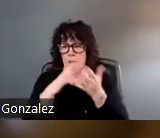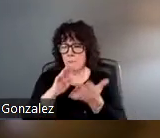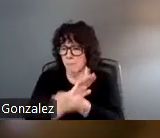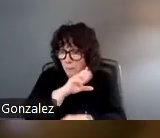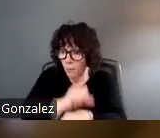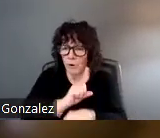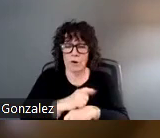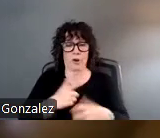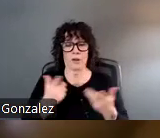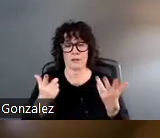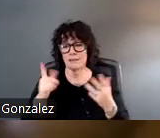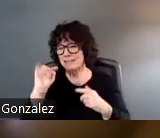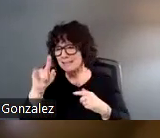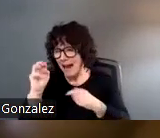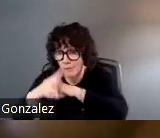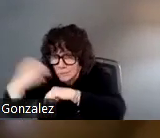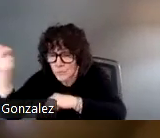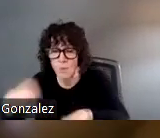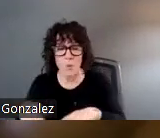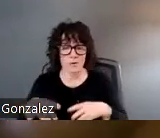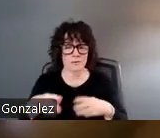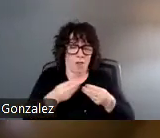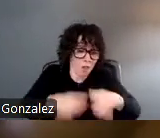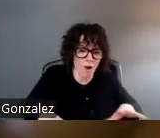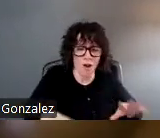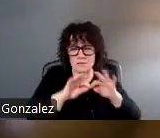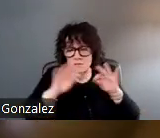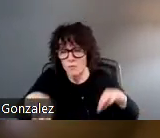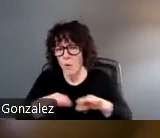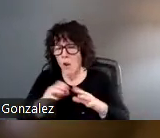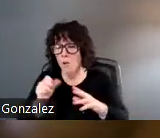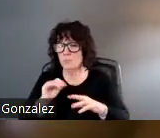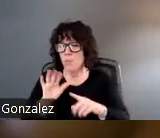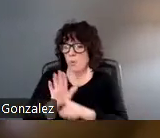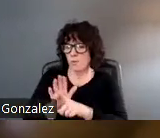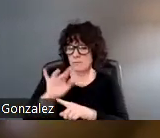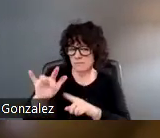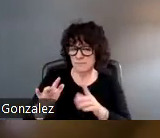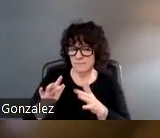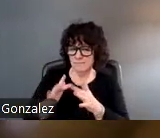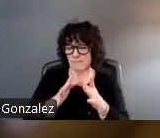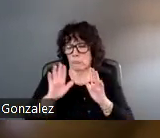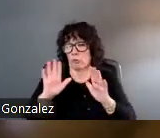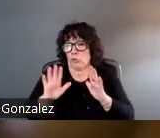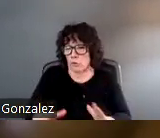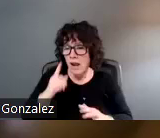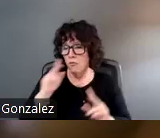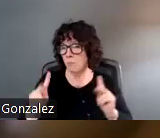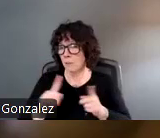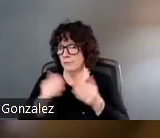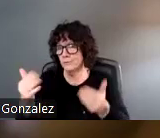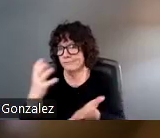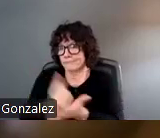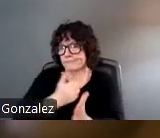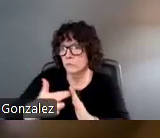able to register and get ahead of any of those types of scams that we see. We're